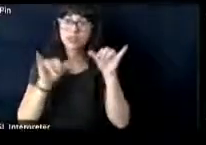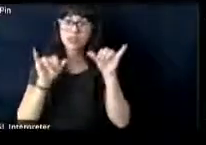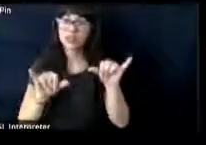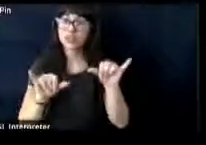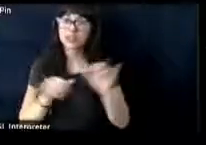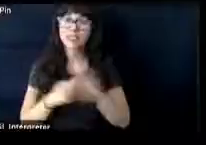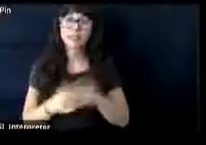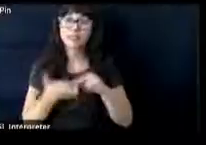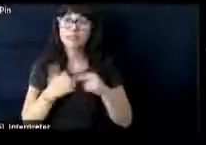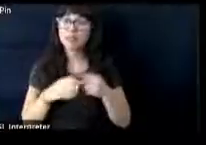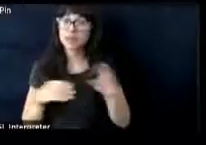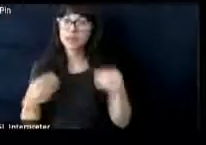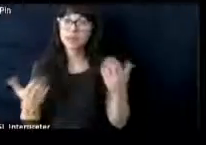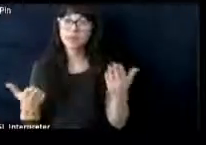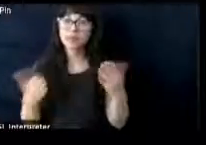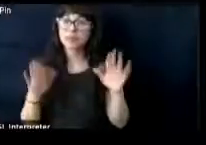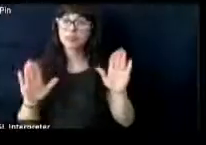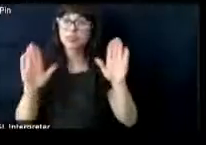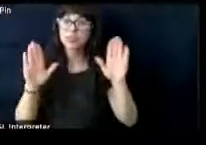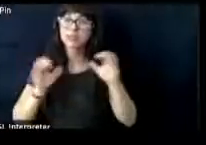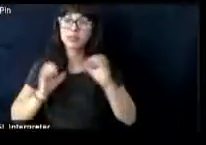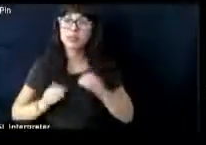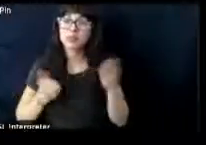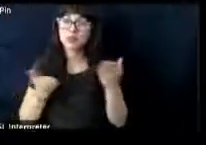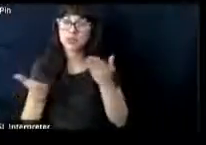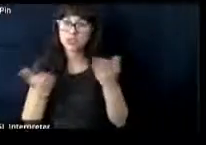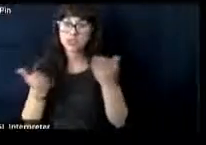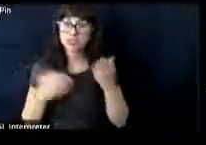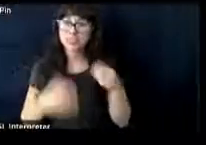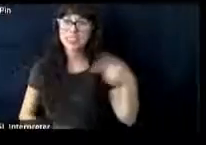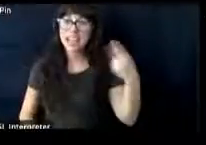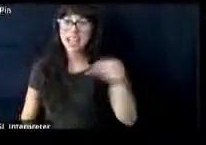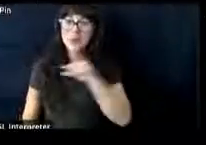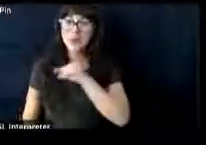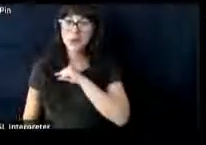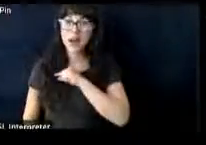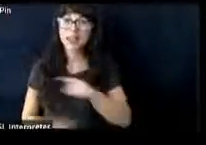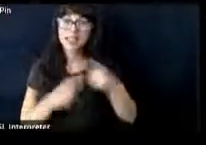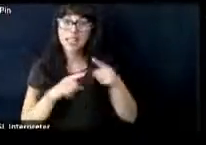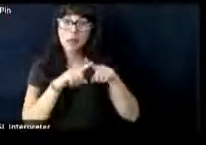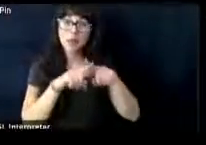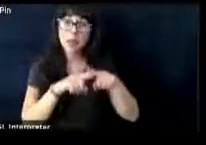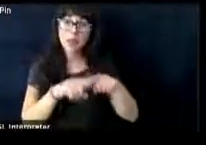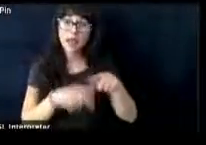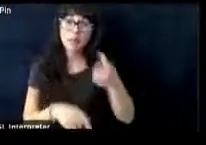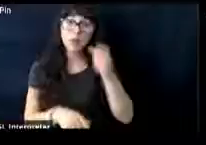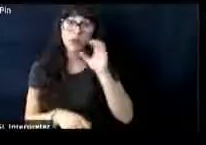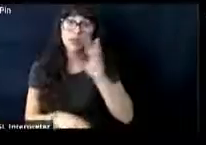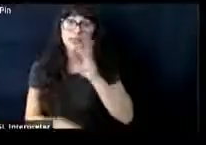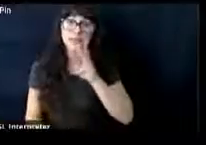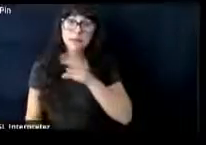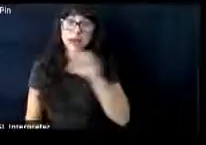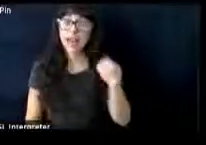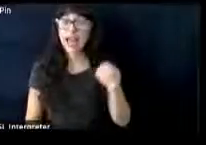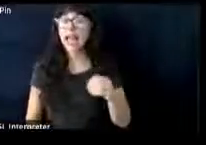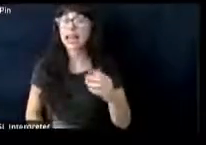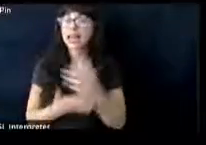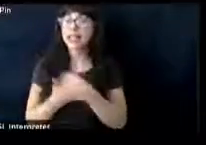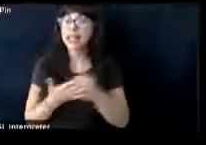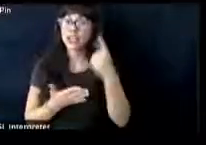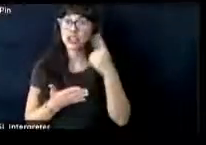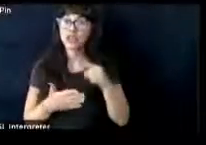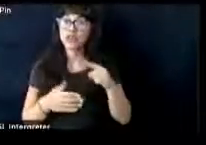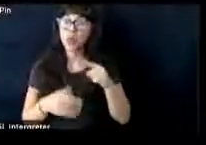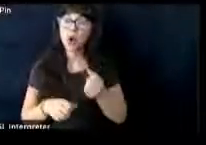provide excellent customer service, high quality, reliable drinking water, and the collection of wastewater in an